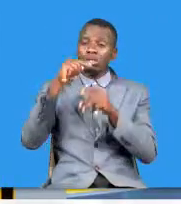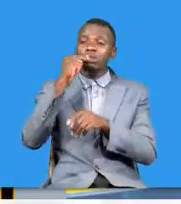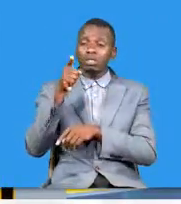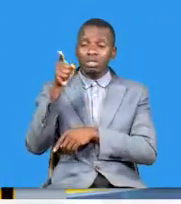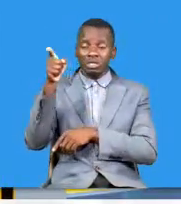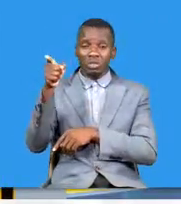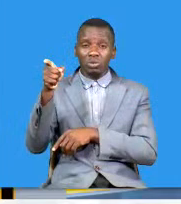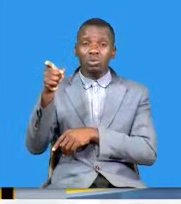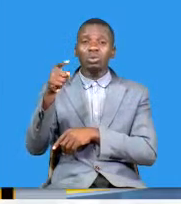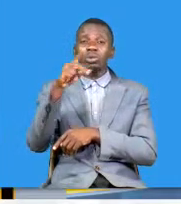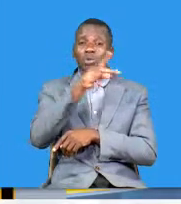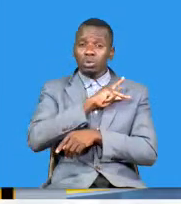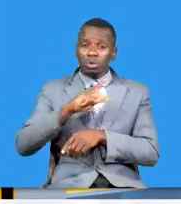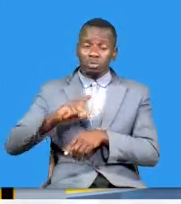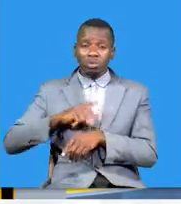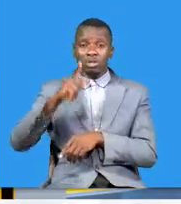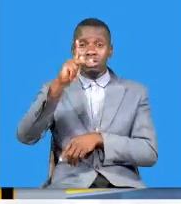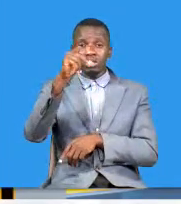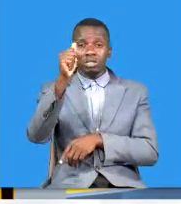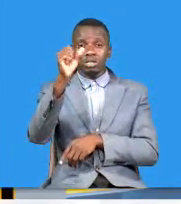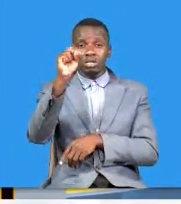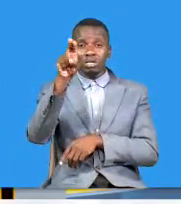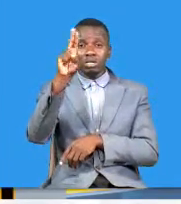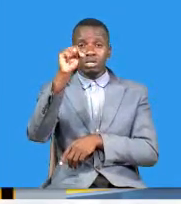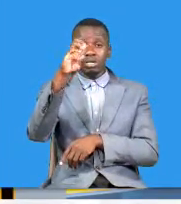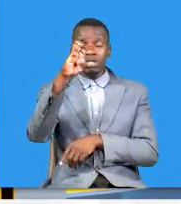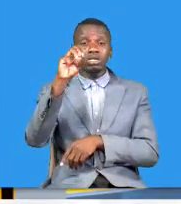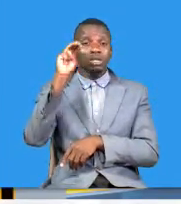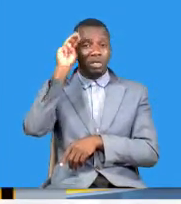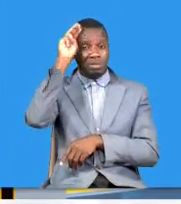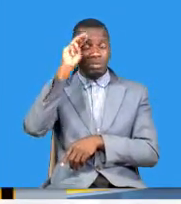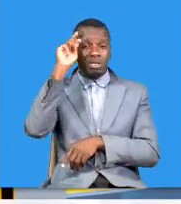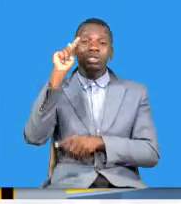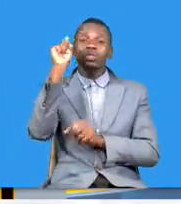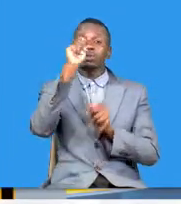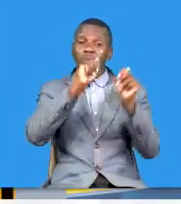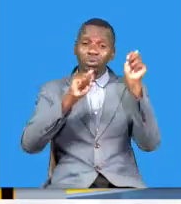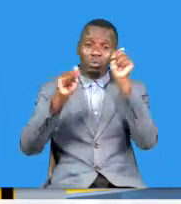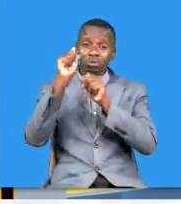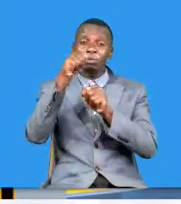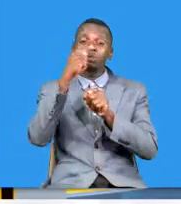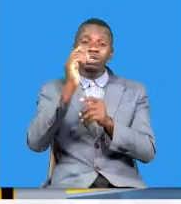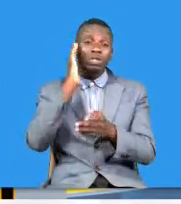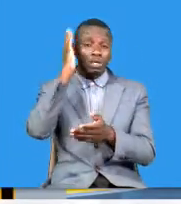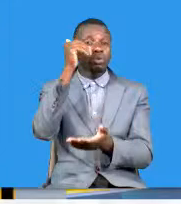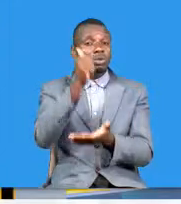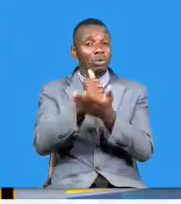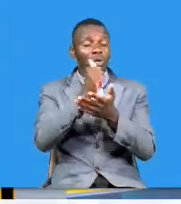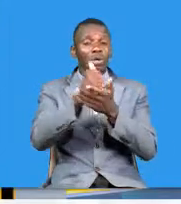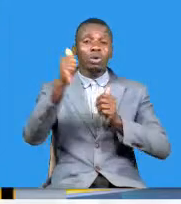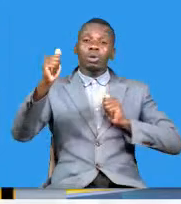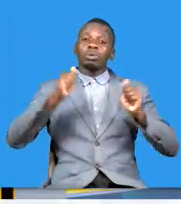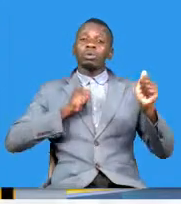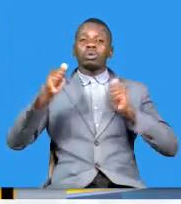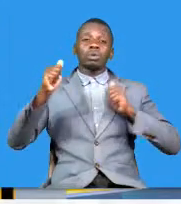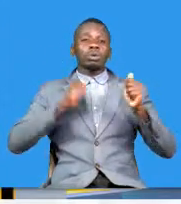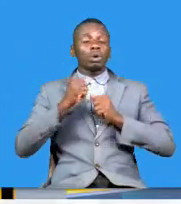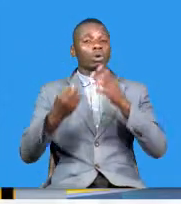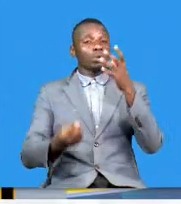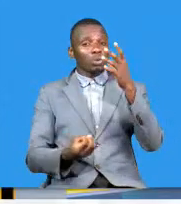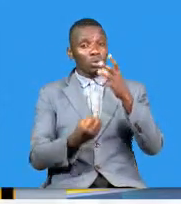Kasune. Ministry of Tourism has pledged to aid Angola grow the tourism